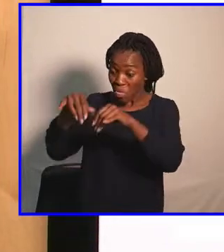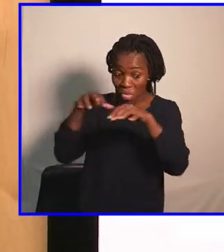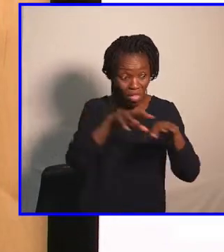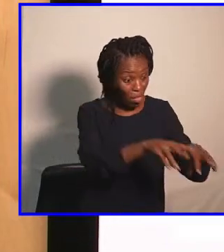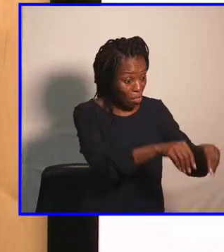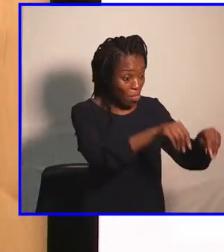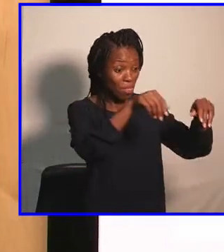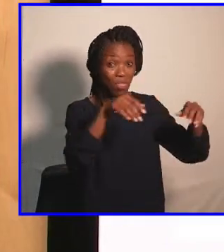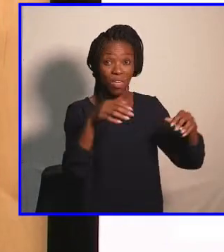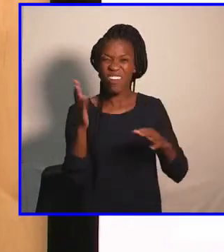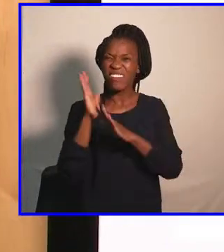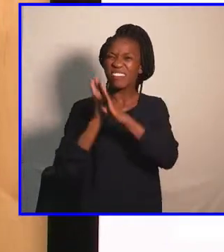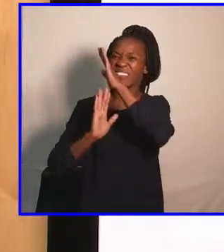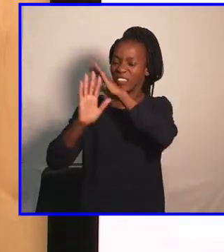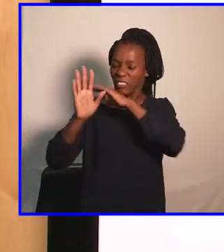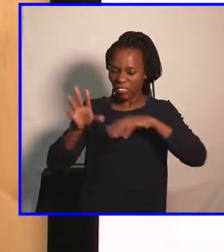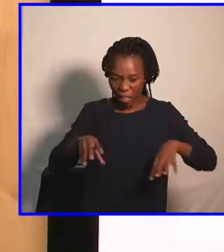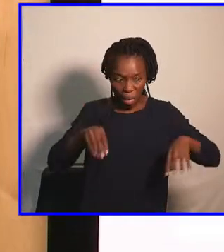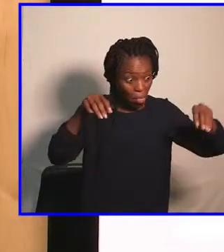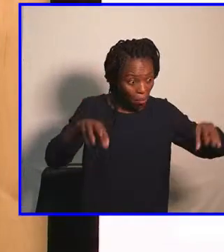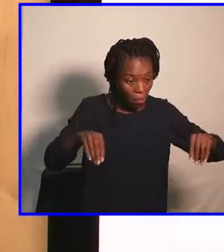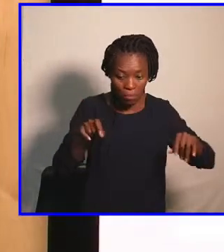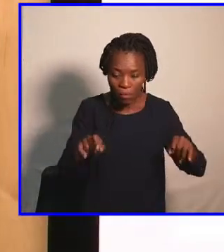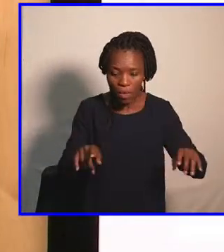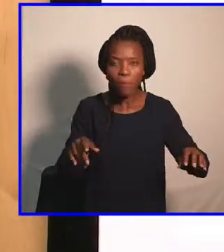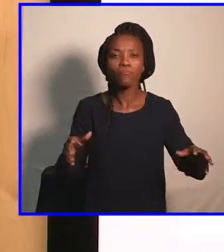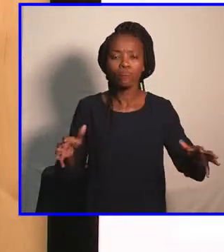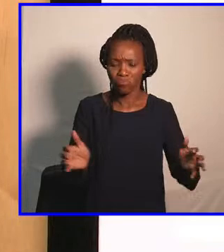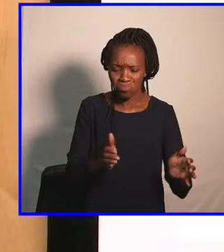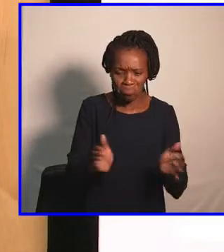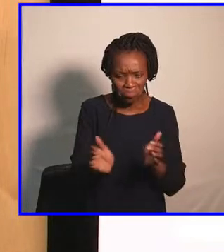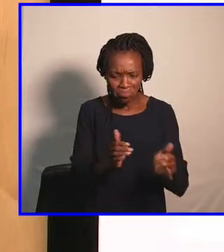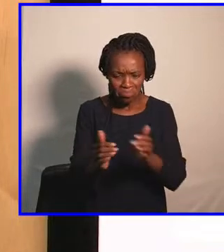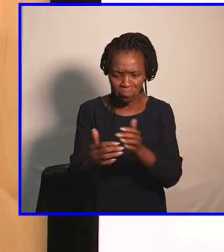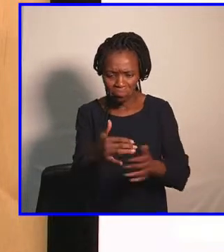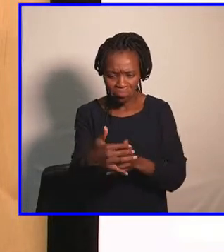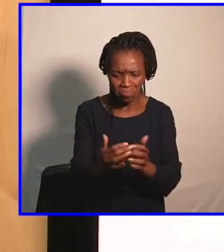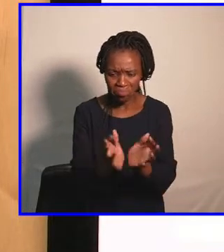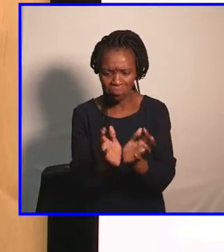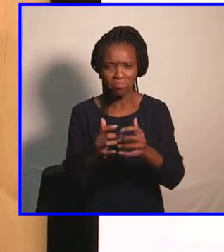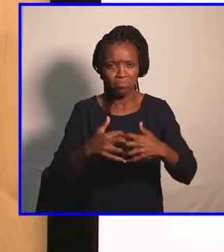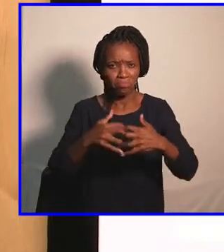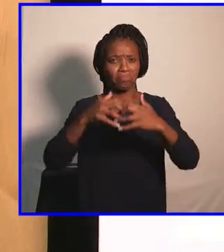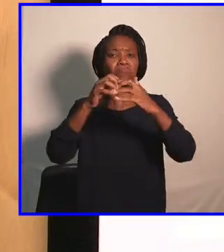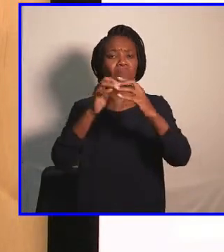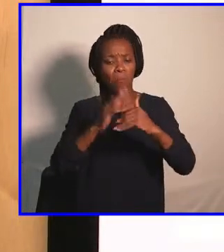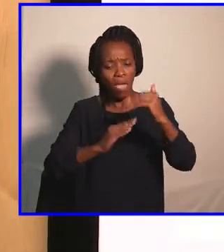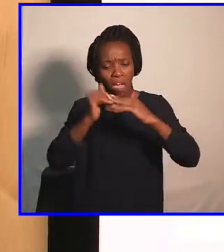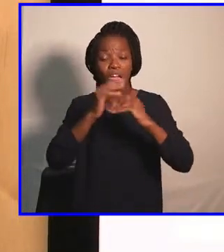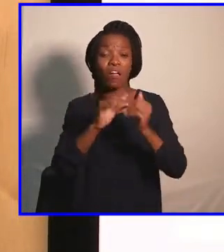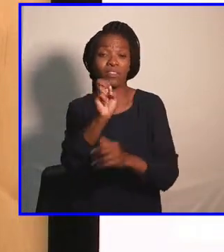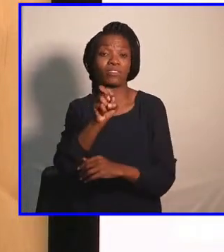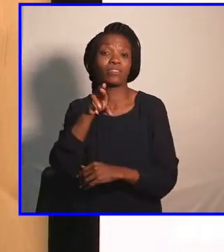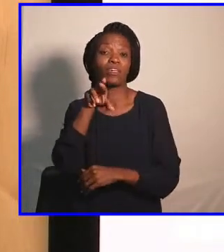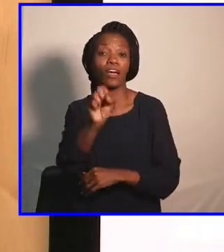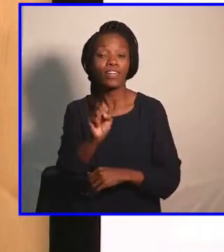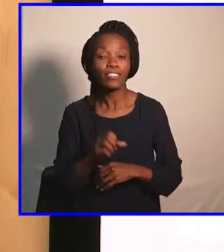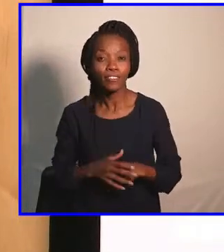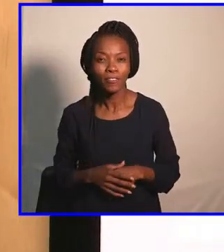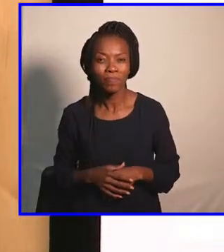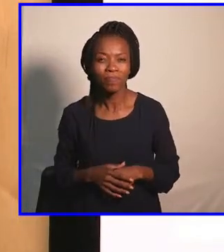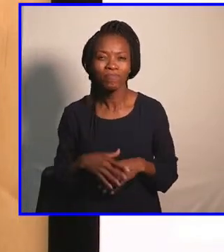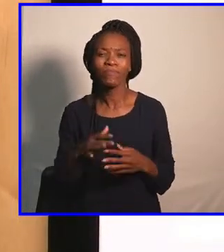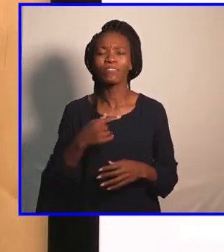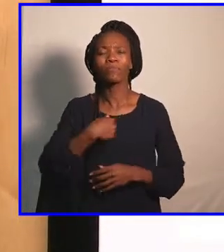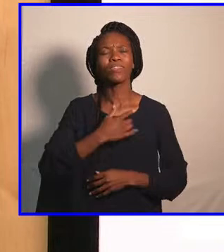our past, you were able to put together an organization like this. And I want to express my gratitude